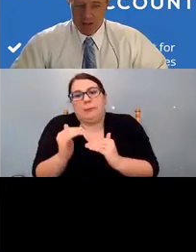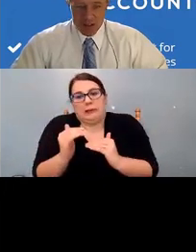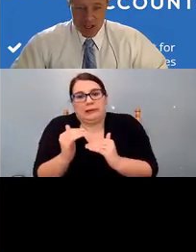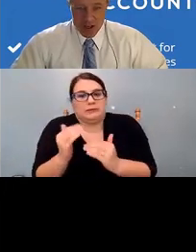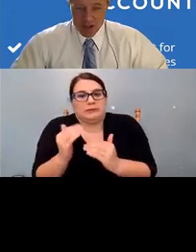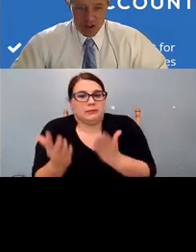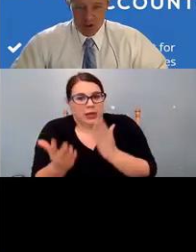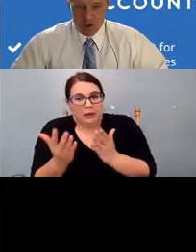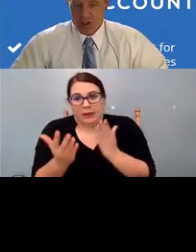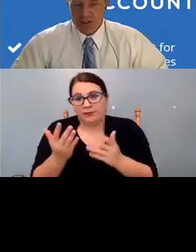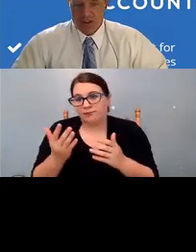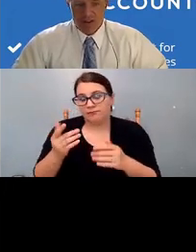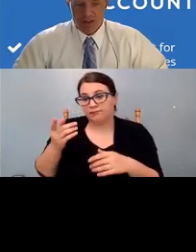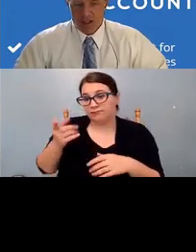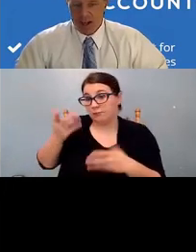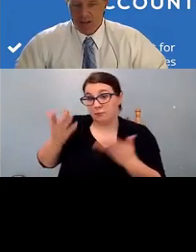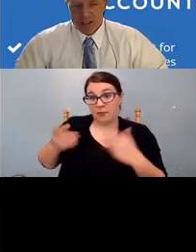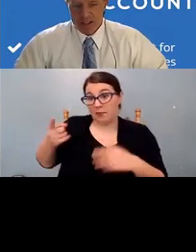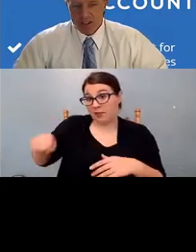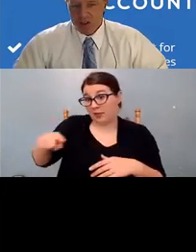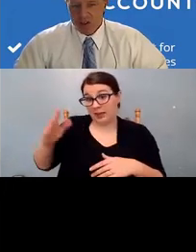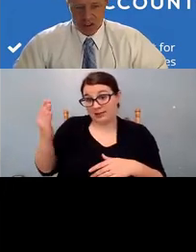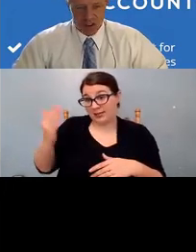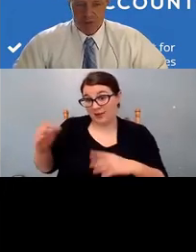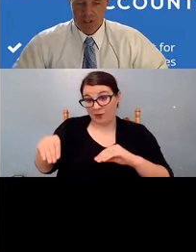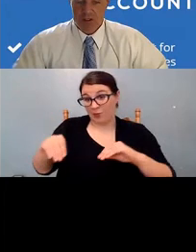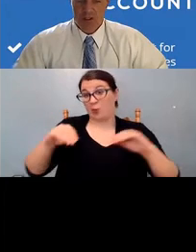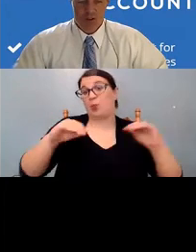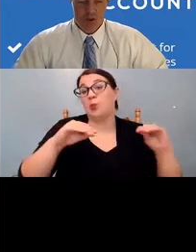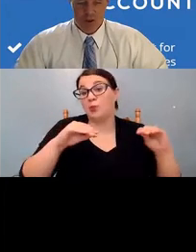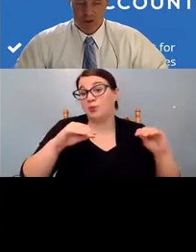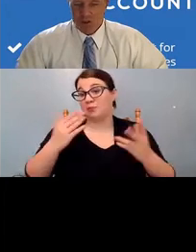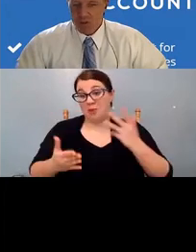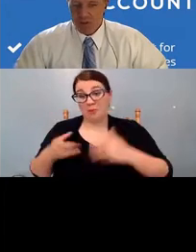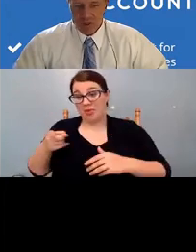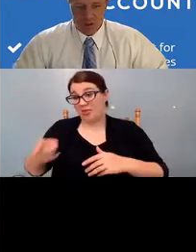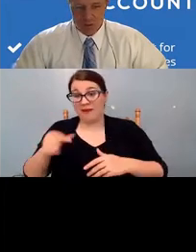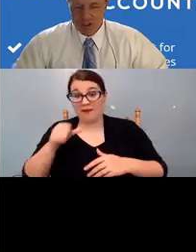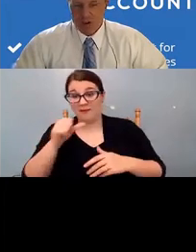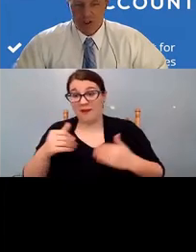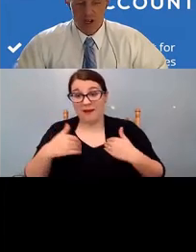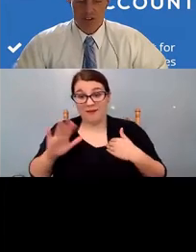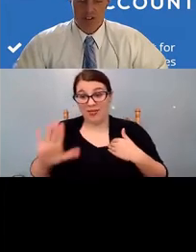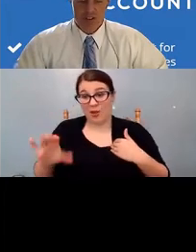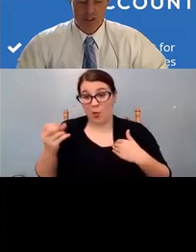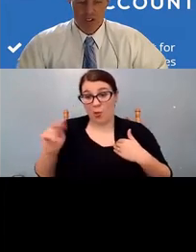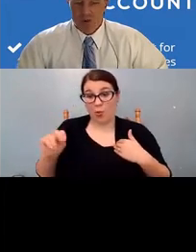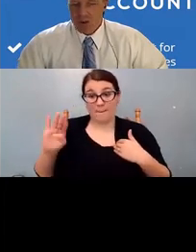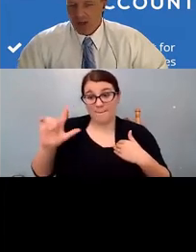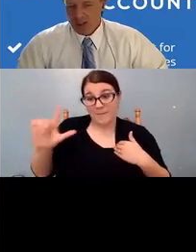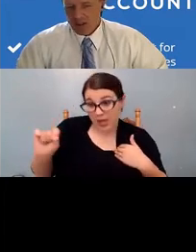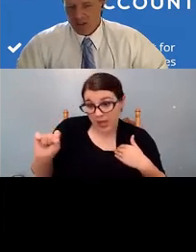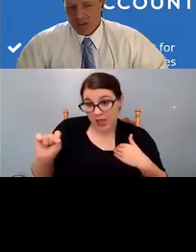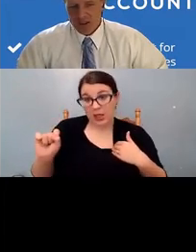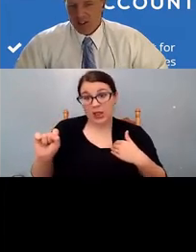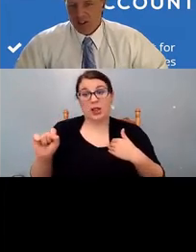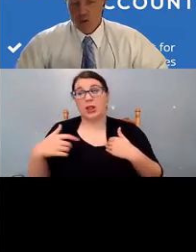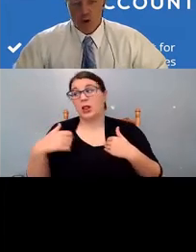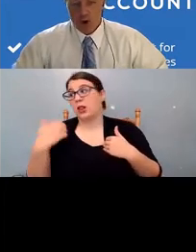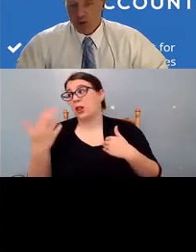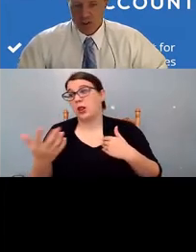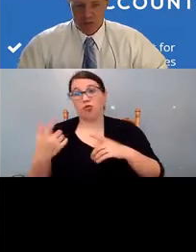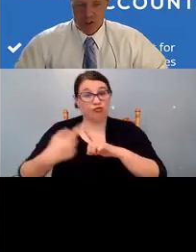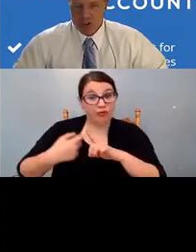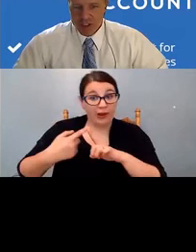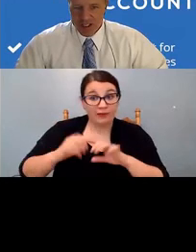not have lived out on their own, thus not having, utility bills or rental costs, or they might live in a group